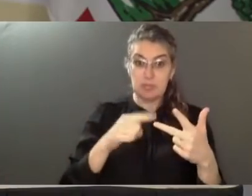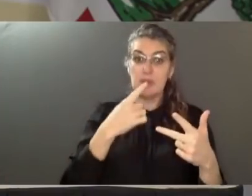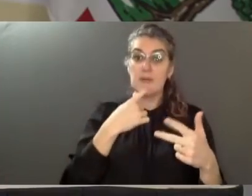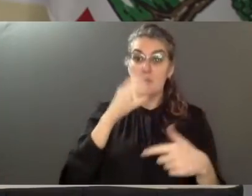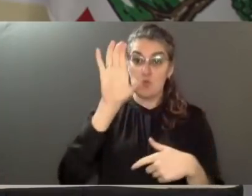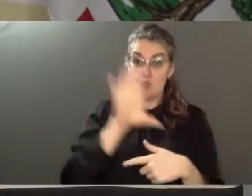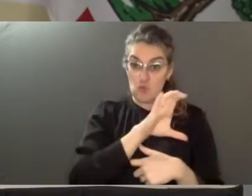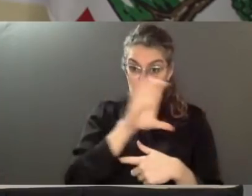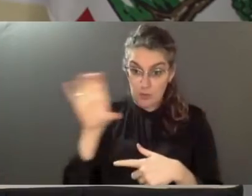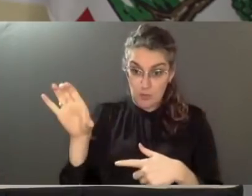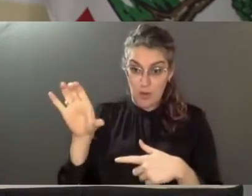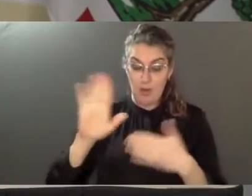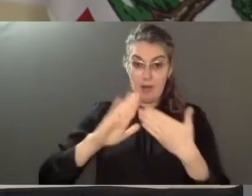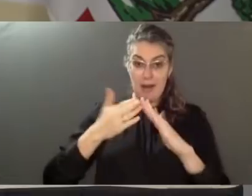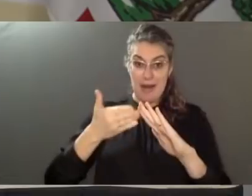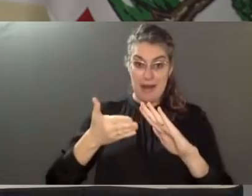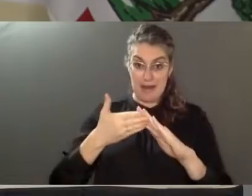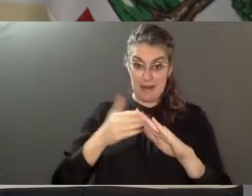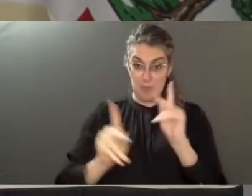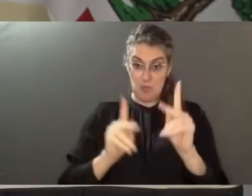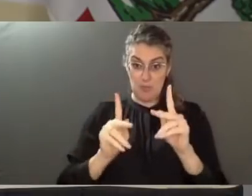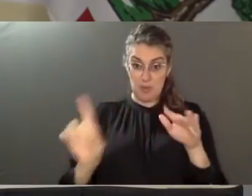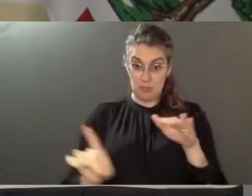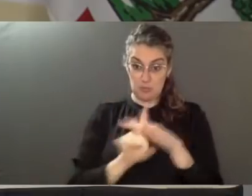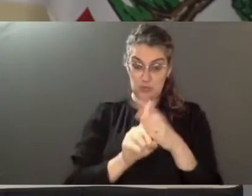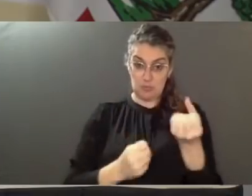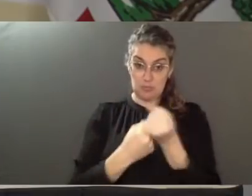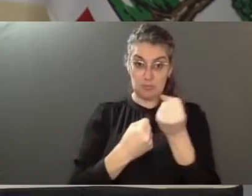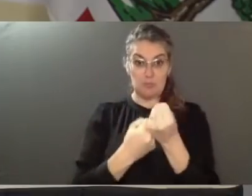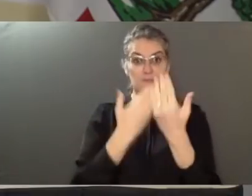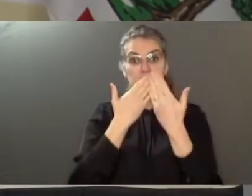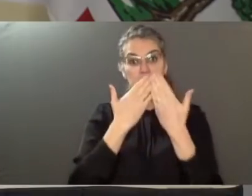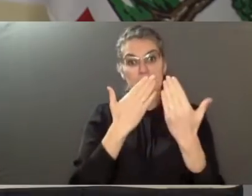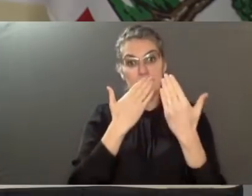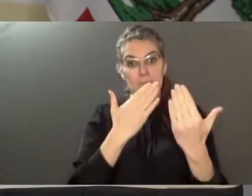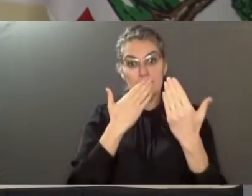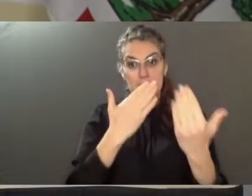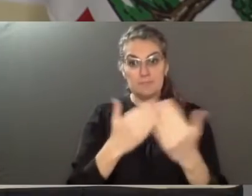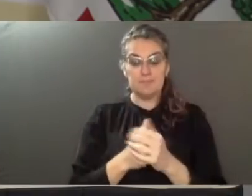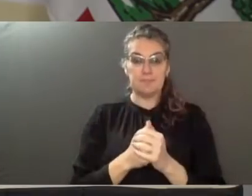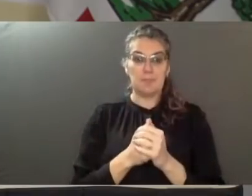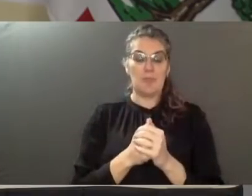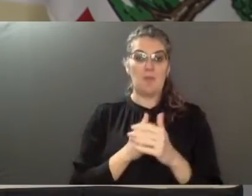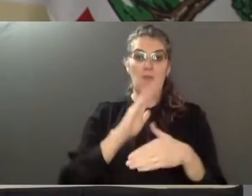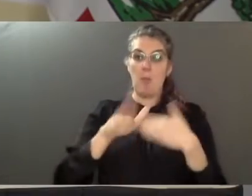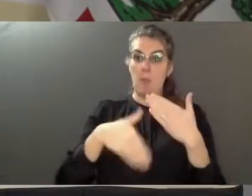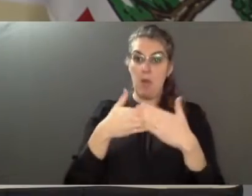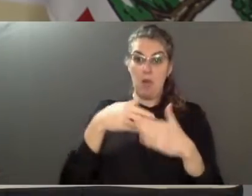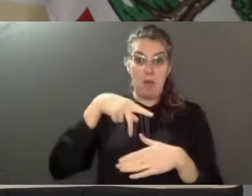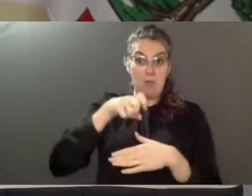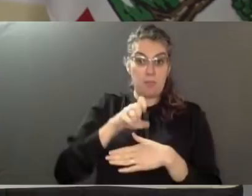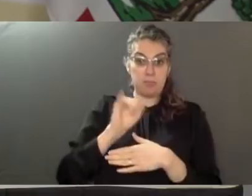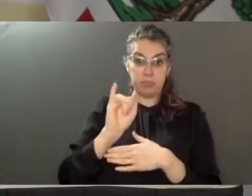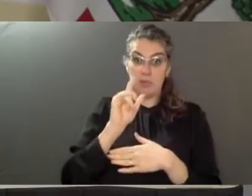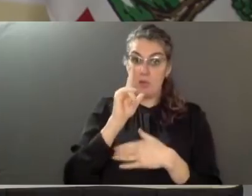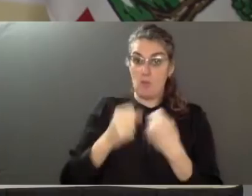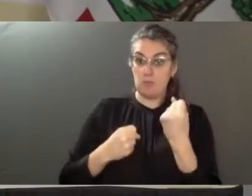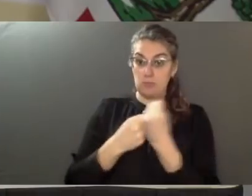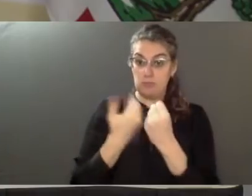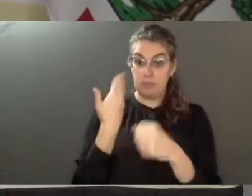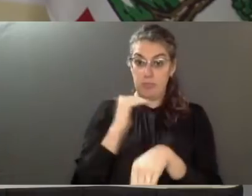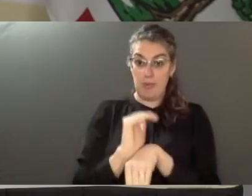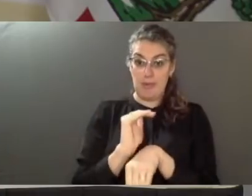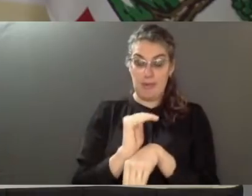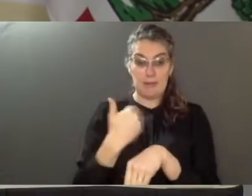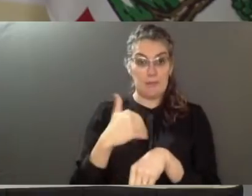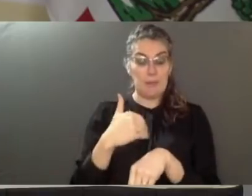who assisted, thank you very much. On behalf of all Islanders, I want to thank all of those who assisted last night. I believe